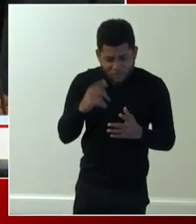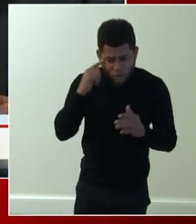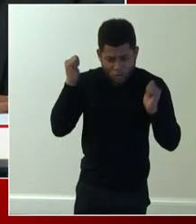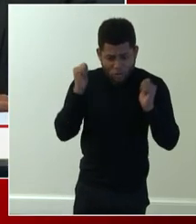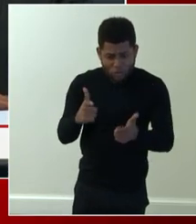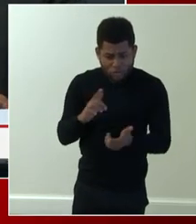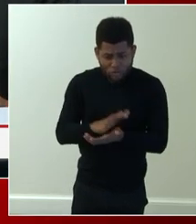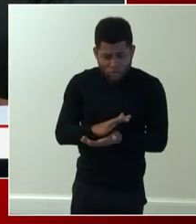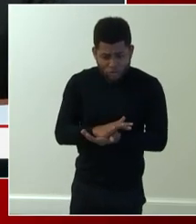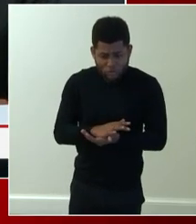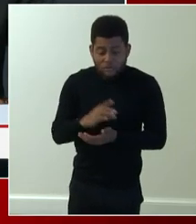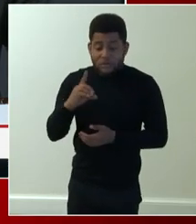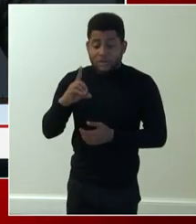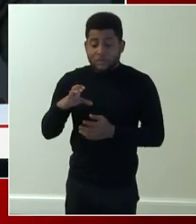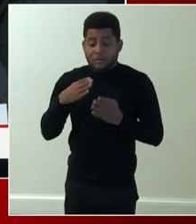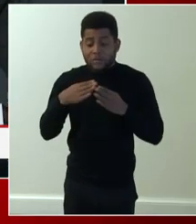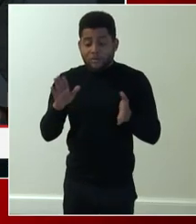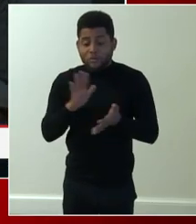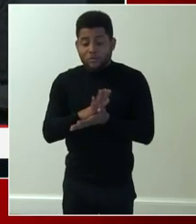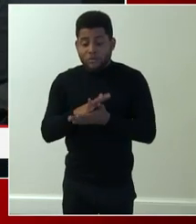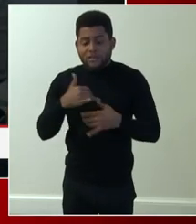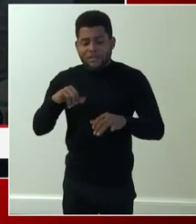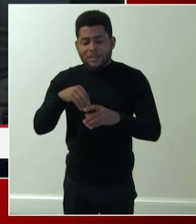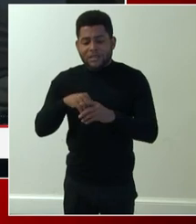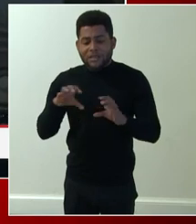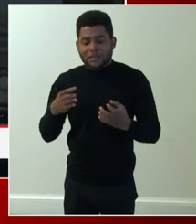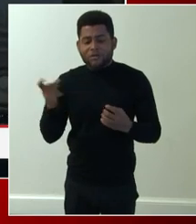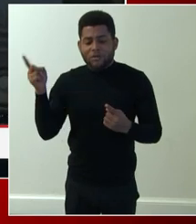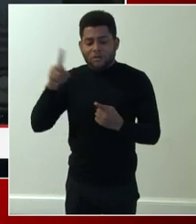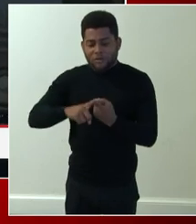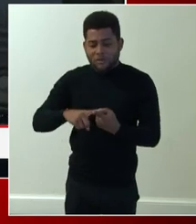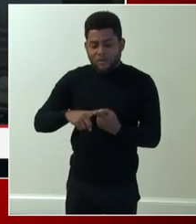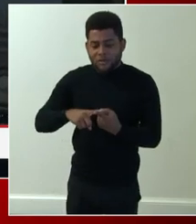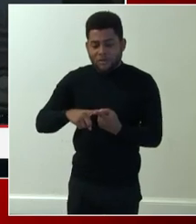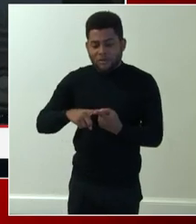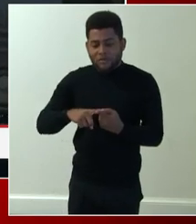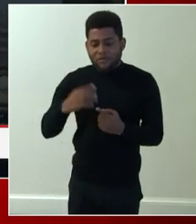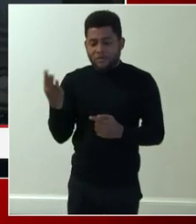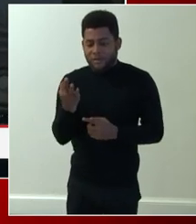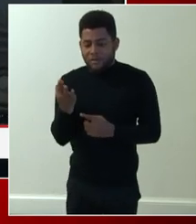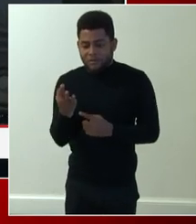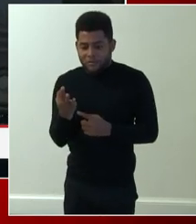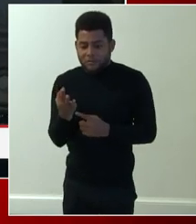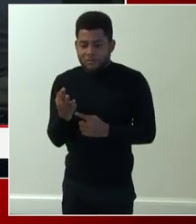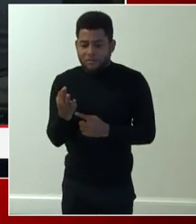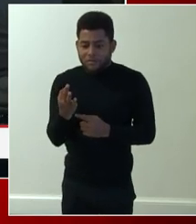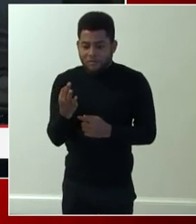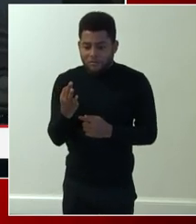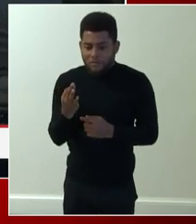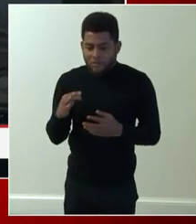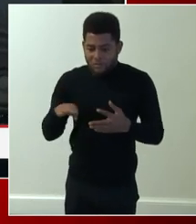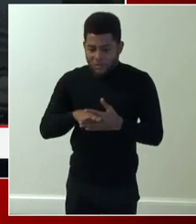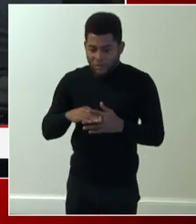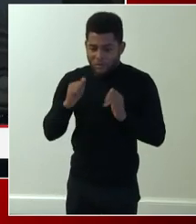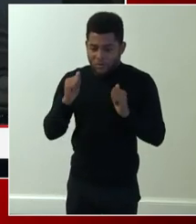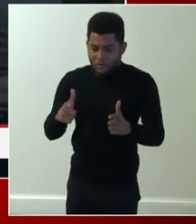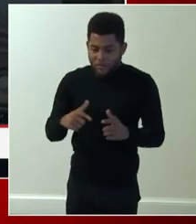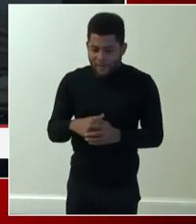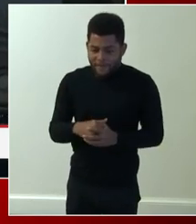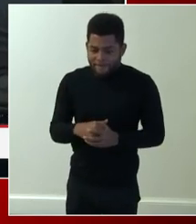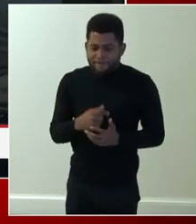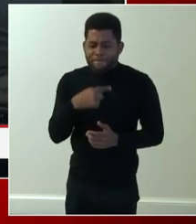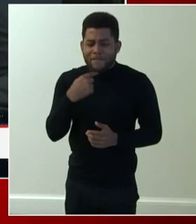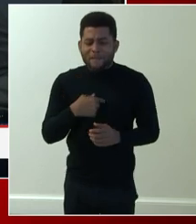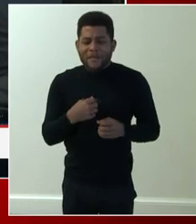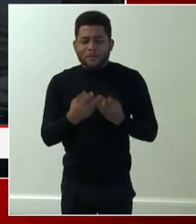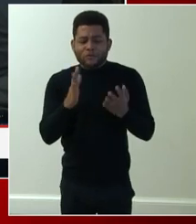Public Schools is still in session until December the 22nd. Wednesday. Okay, and so can you tell us how many schools are closed